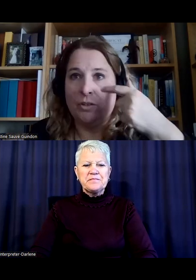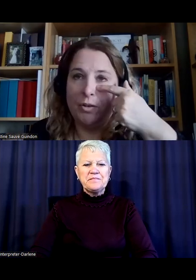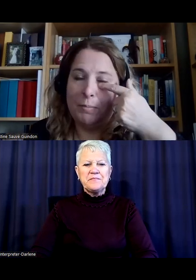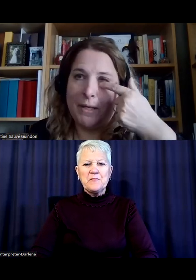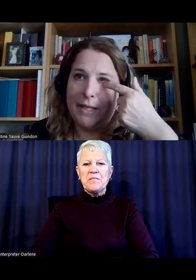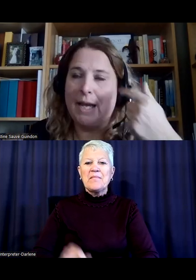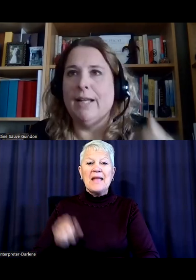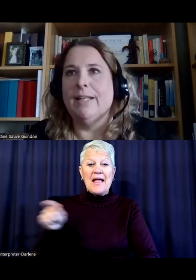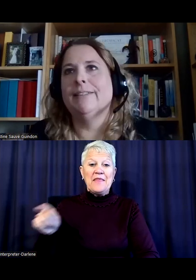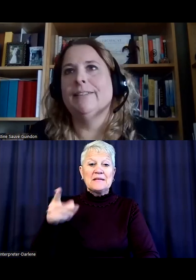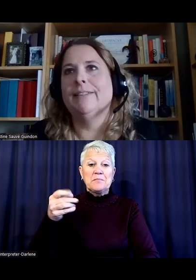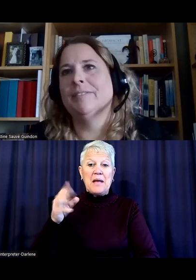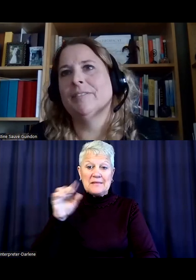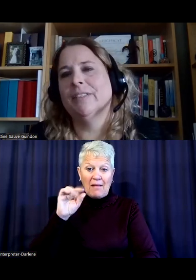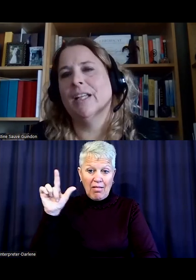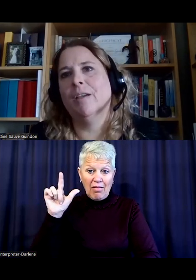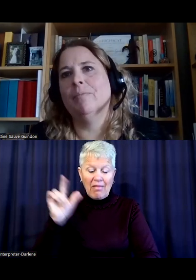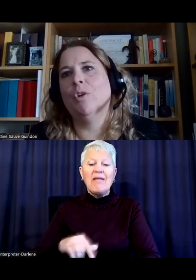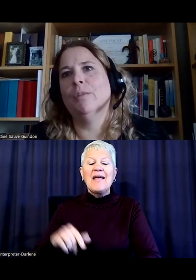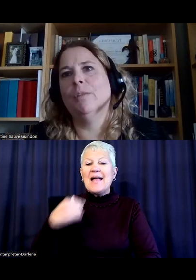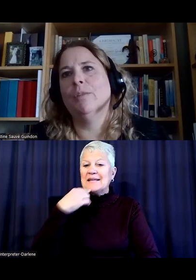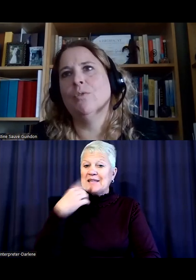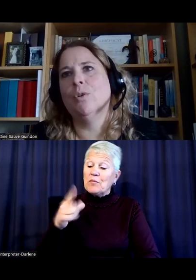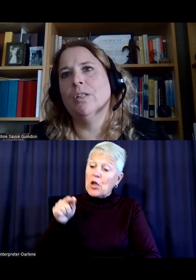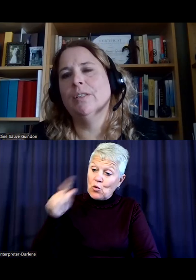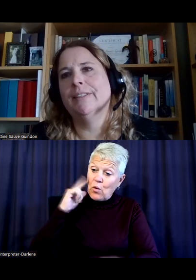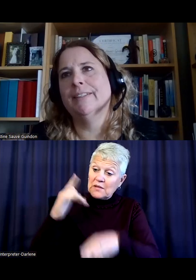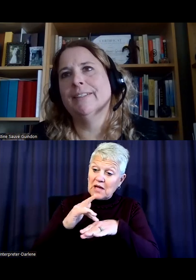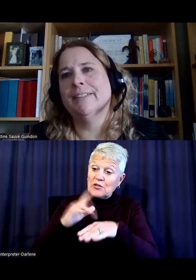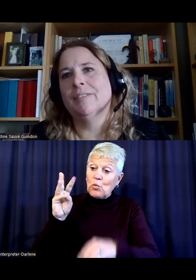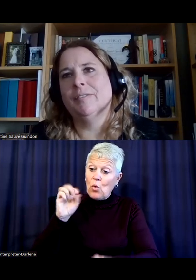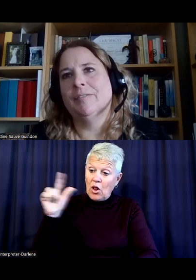So here's Pascal telling him you're going to be touching wool.